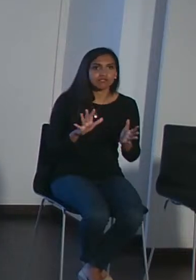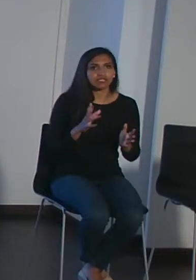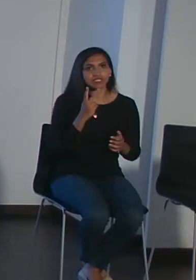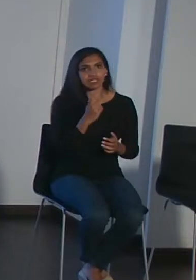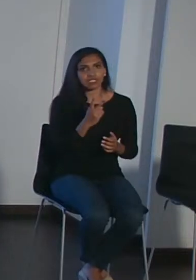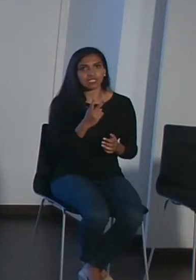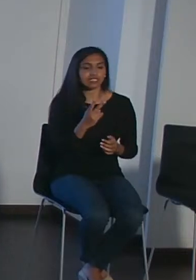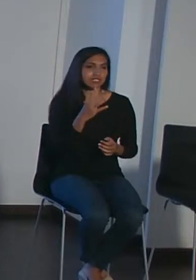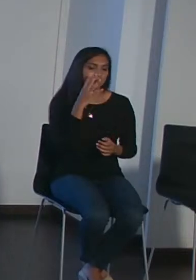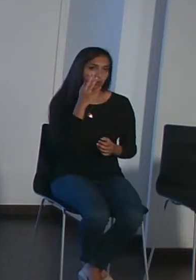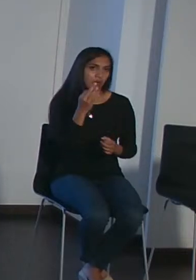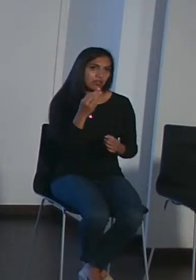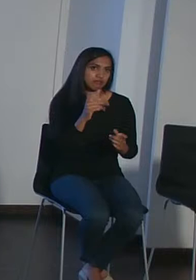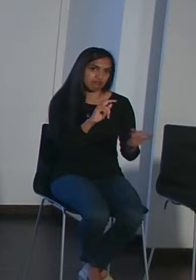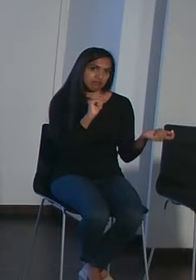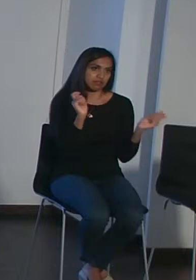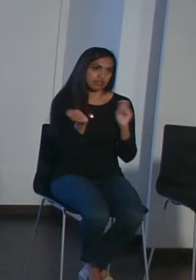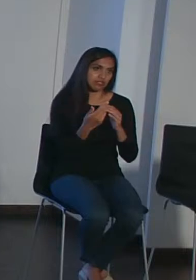yeah.